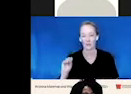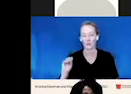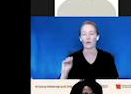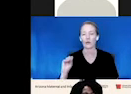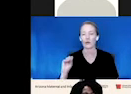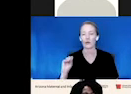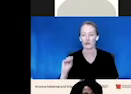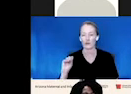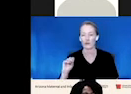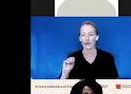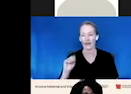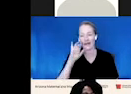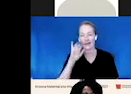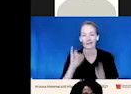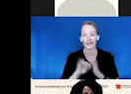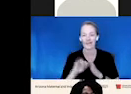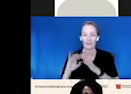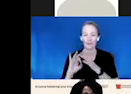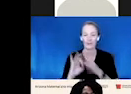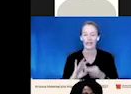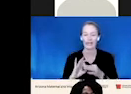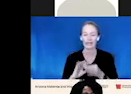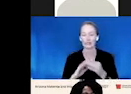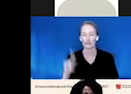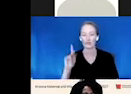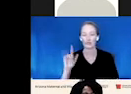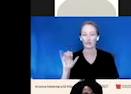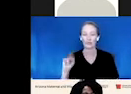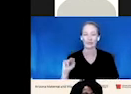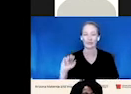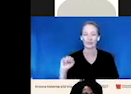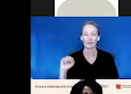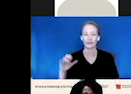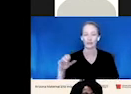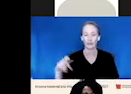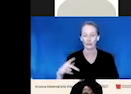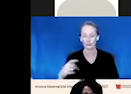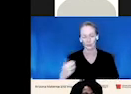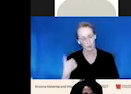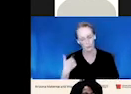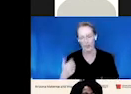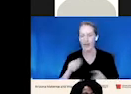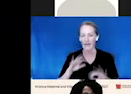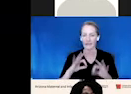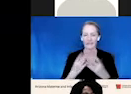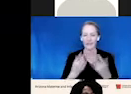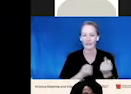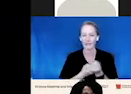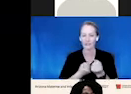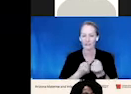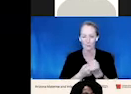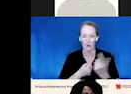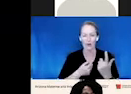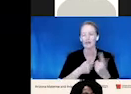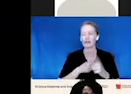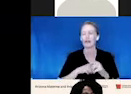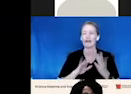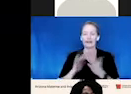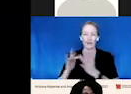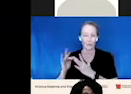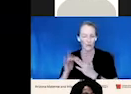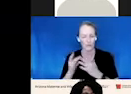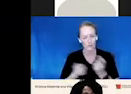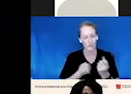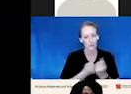So having that extended, especially matrilineal network there to support moms as they give birth and to support children as they're being raised is really,